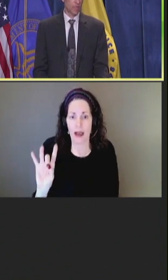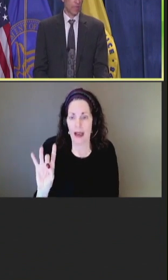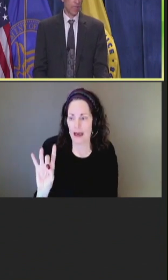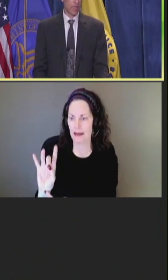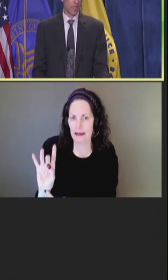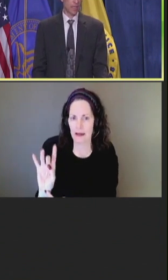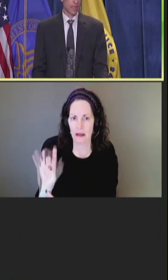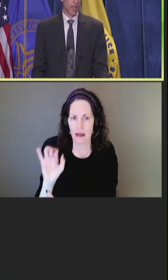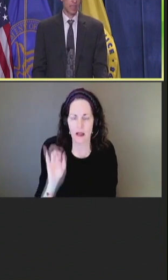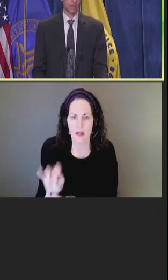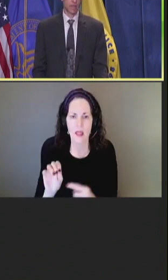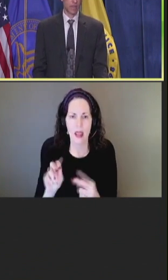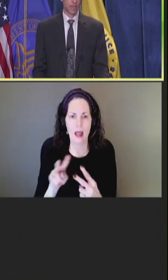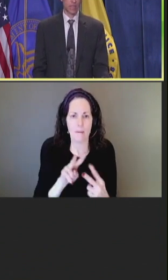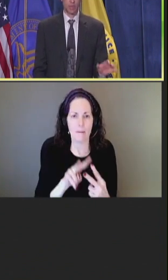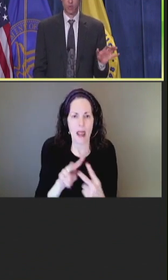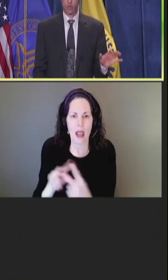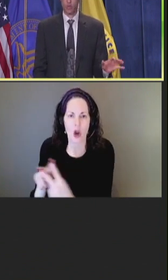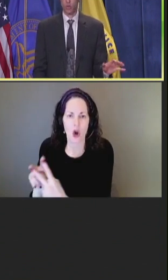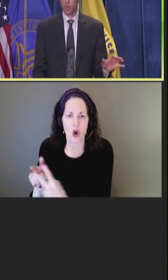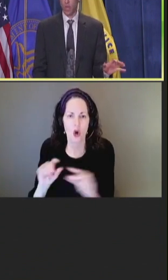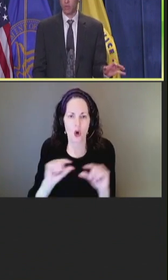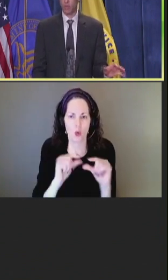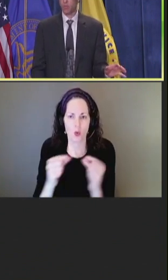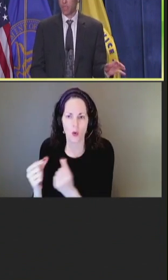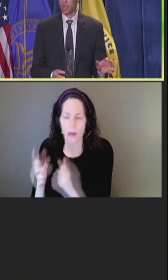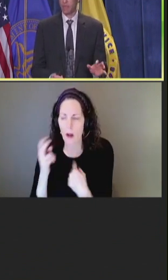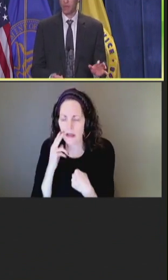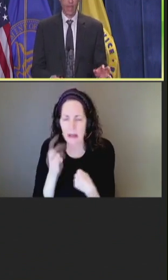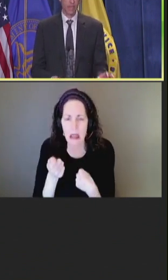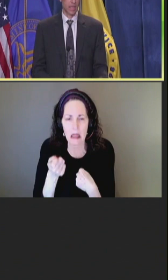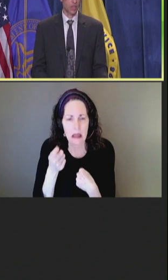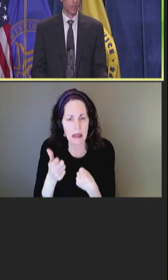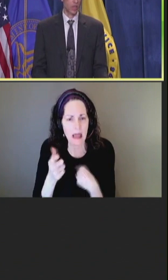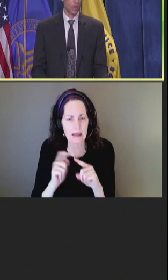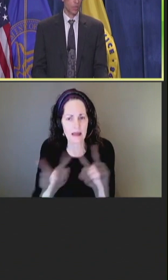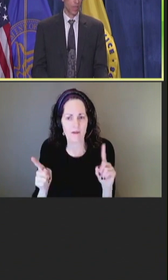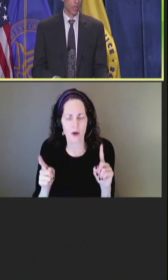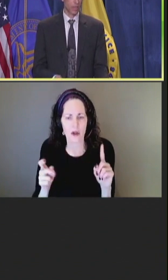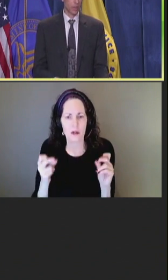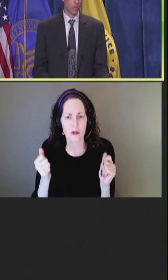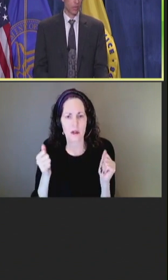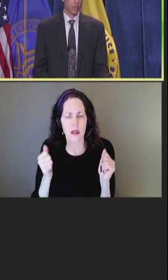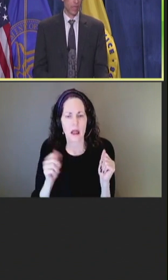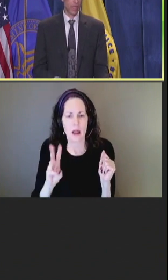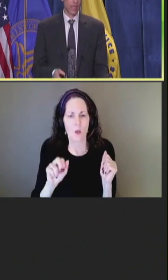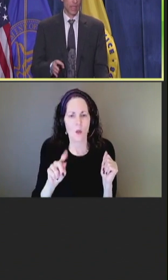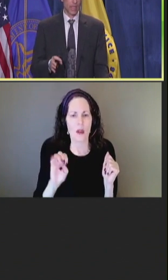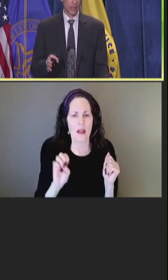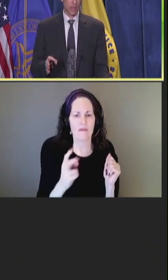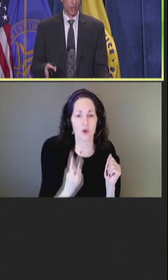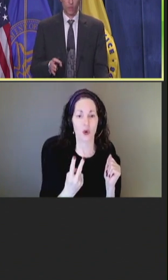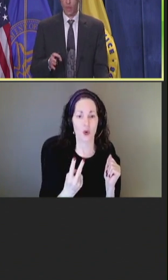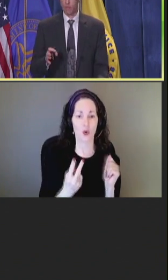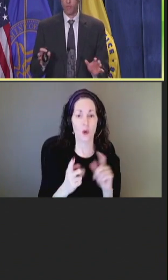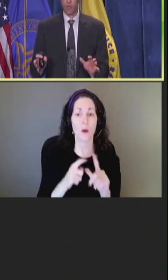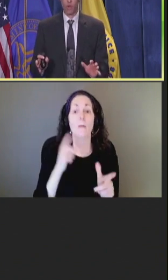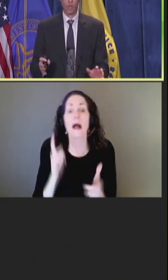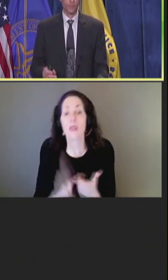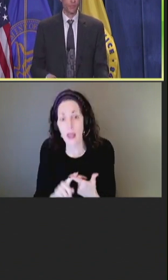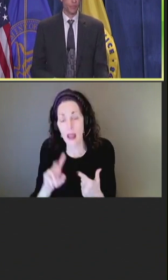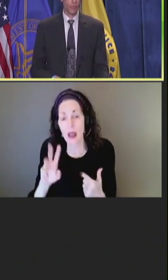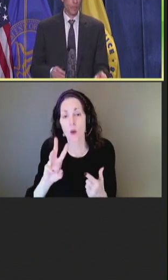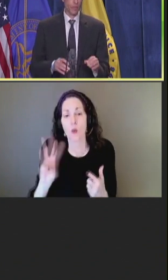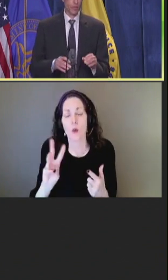we're seeing is slight differences at W2, at wave 2, immediately after vaccination, but then at W3 and wave